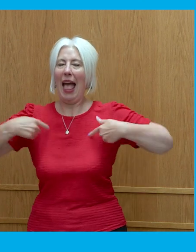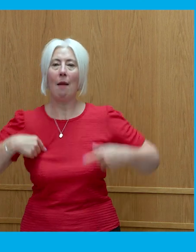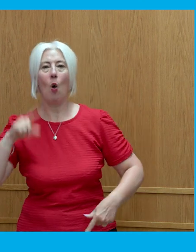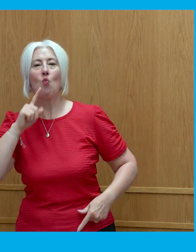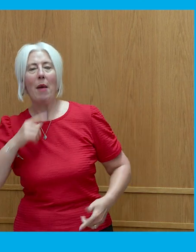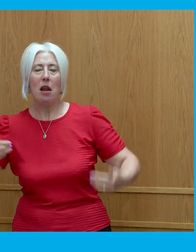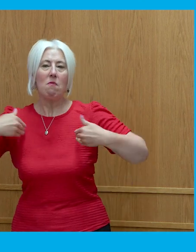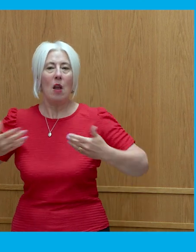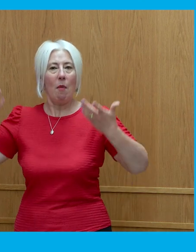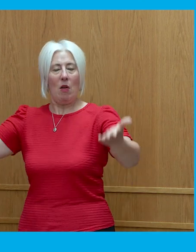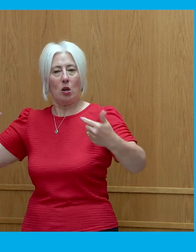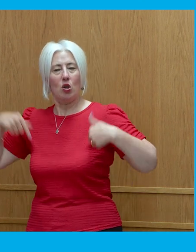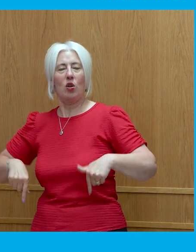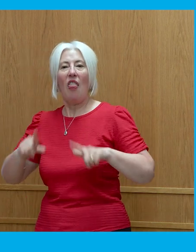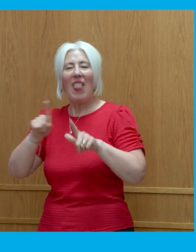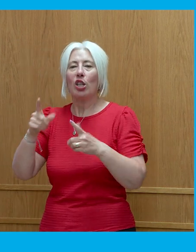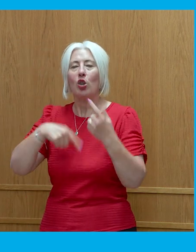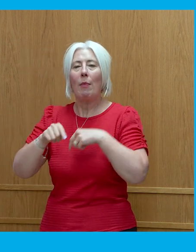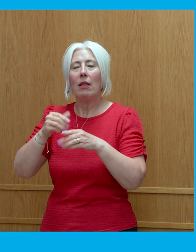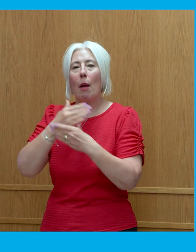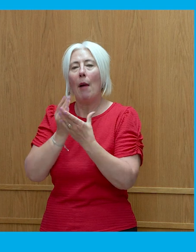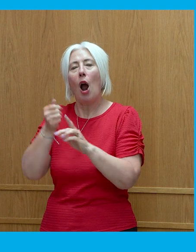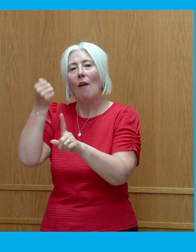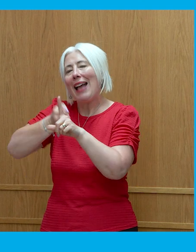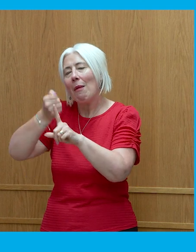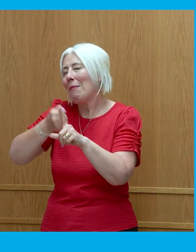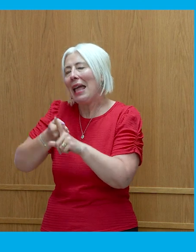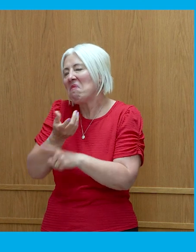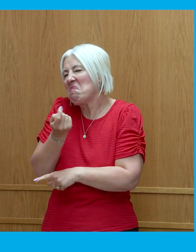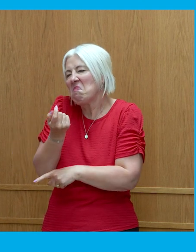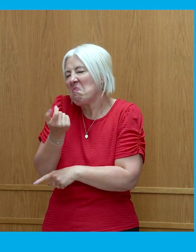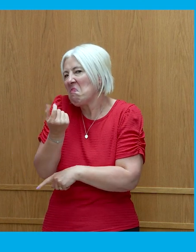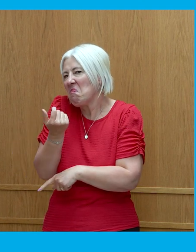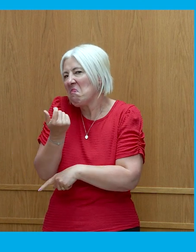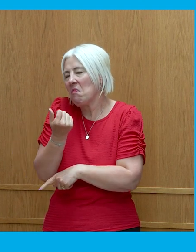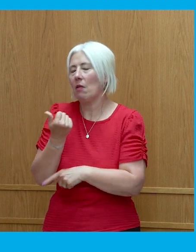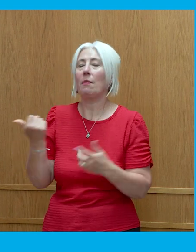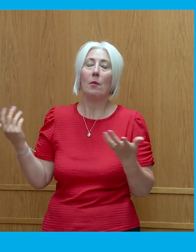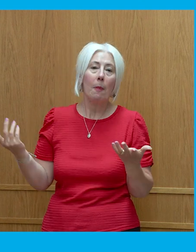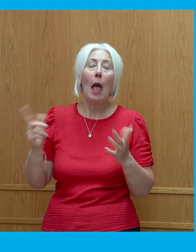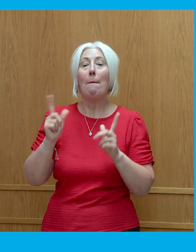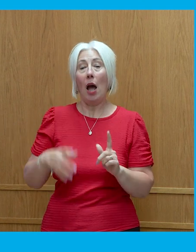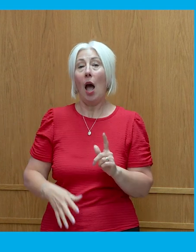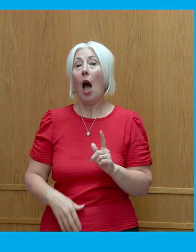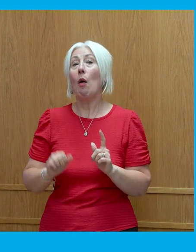big centerpiece of her campaign. I'll let you both talk about that a bit more. On the abortion thing, I think she's way stronger on